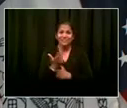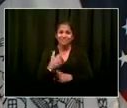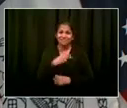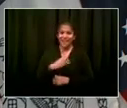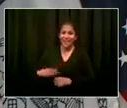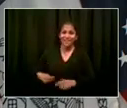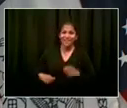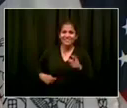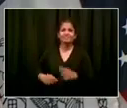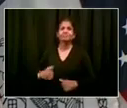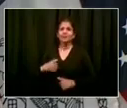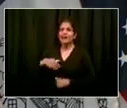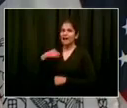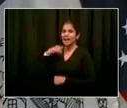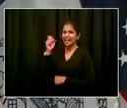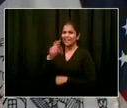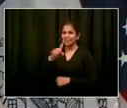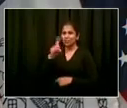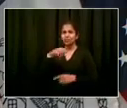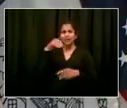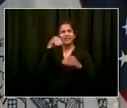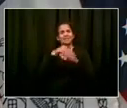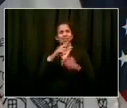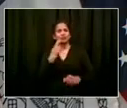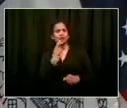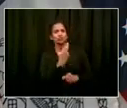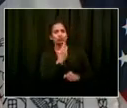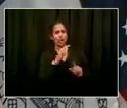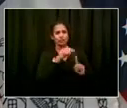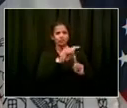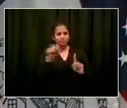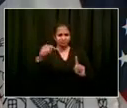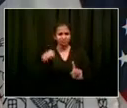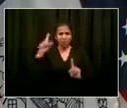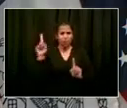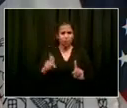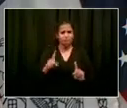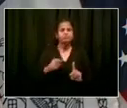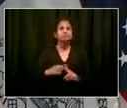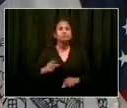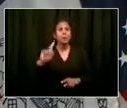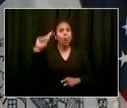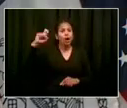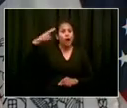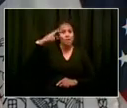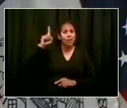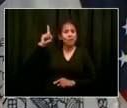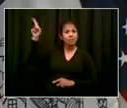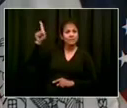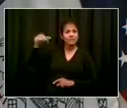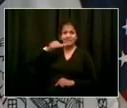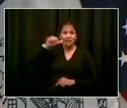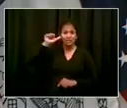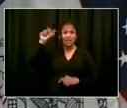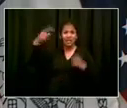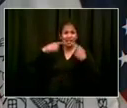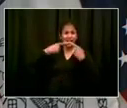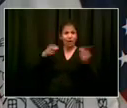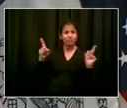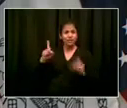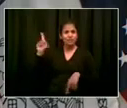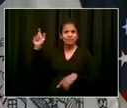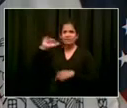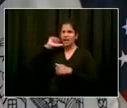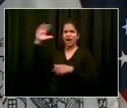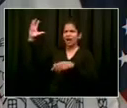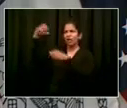know that the governor yesterday said that it excludes bars, but under the governor and the state and the city's guidelines, bars had to